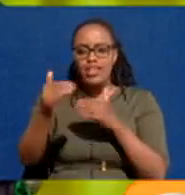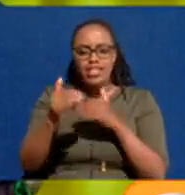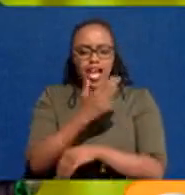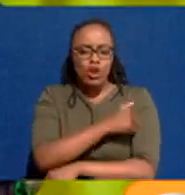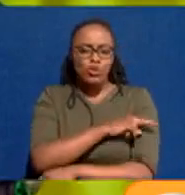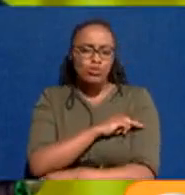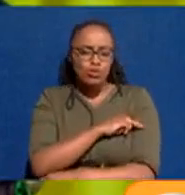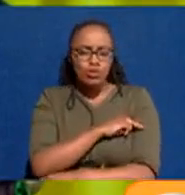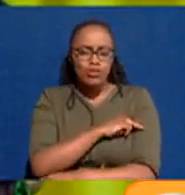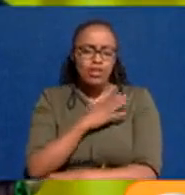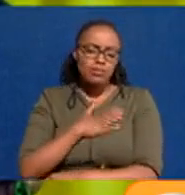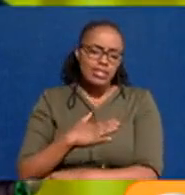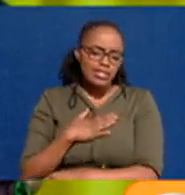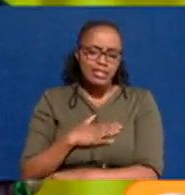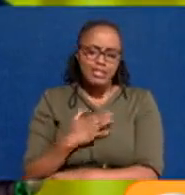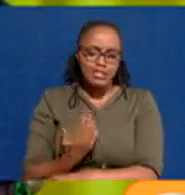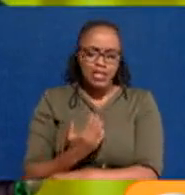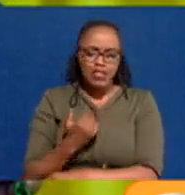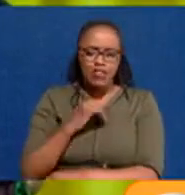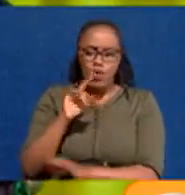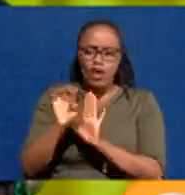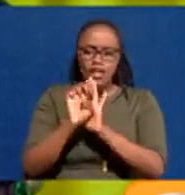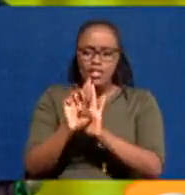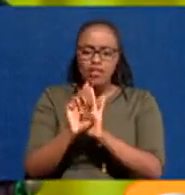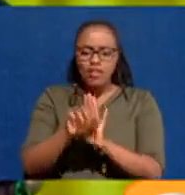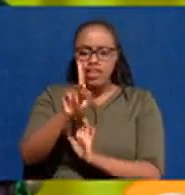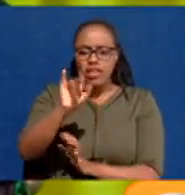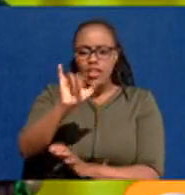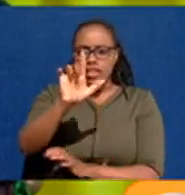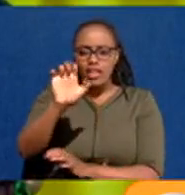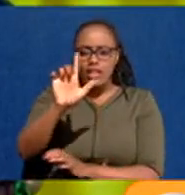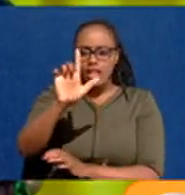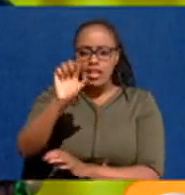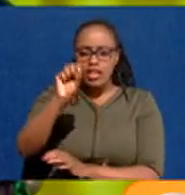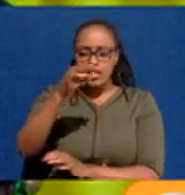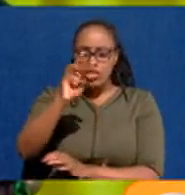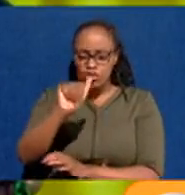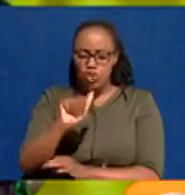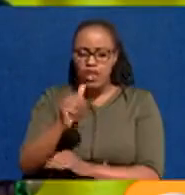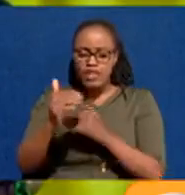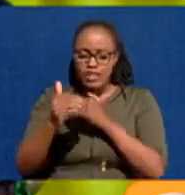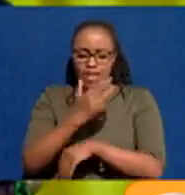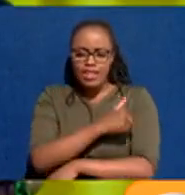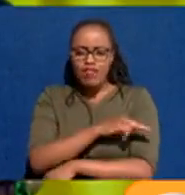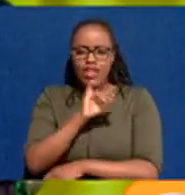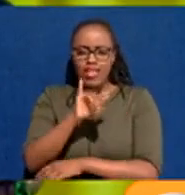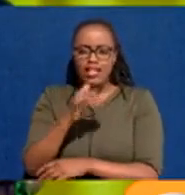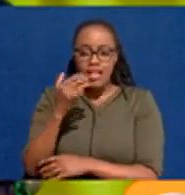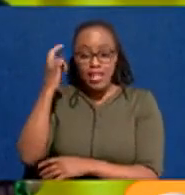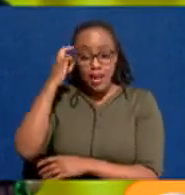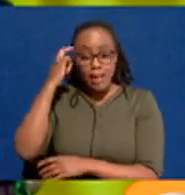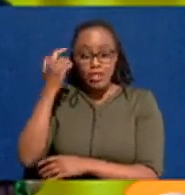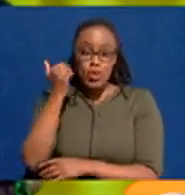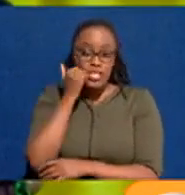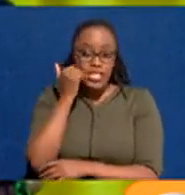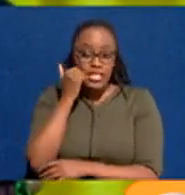hospitali. Jamini, there's one example in Kileleshwa, next to hospital. Hii hospitali ni ya mental illness.